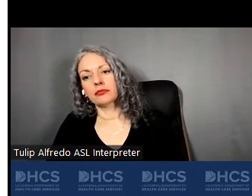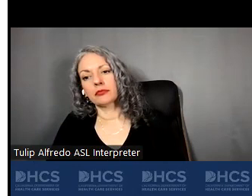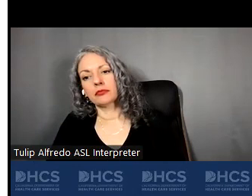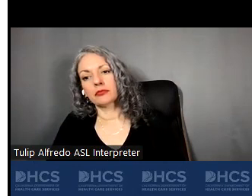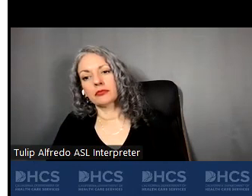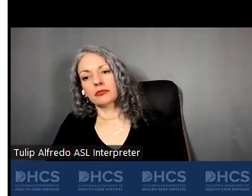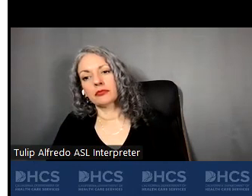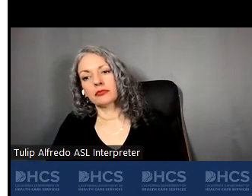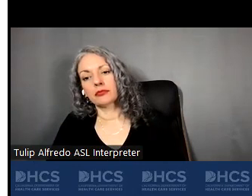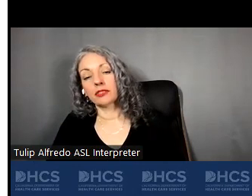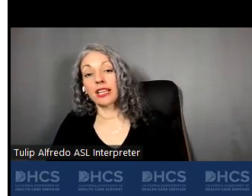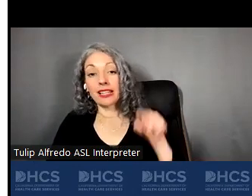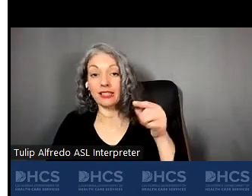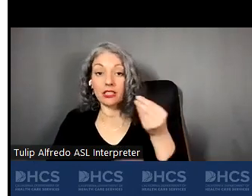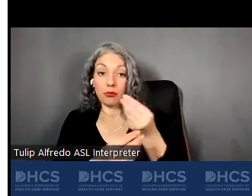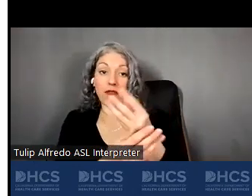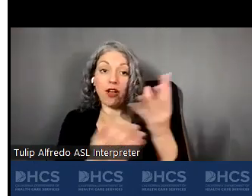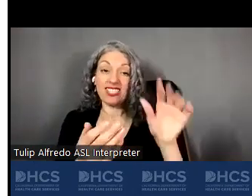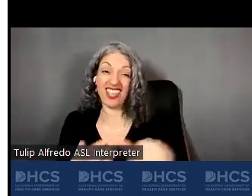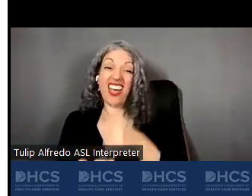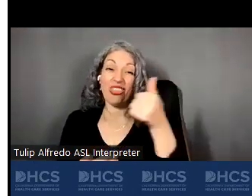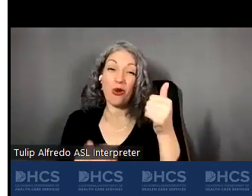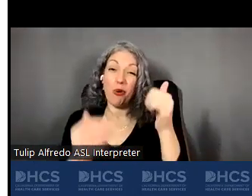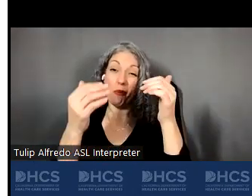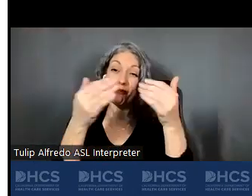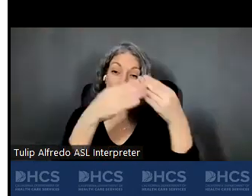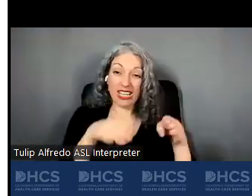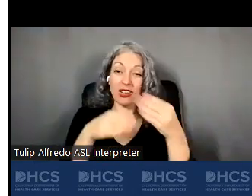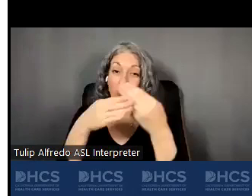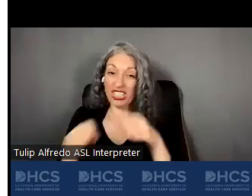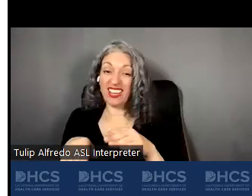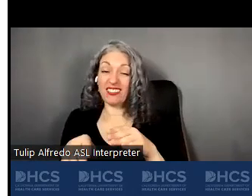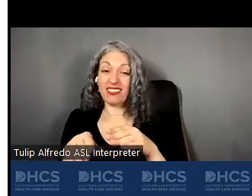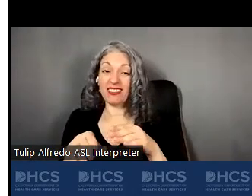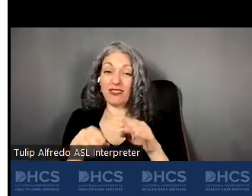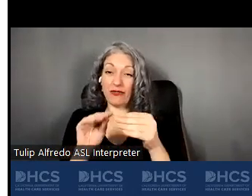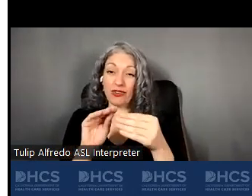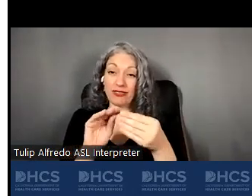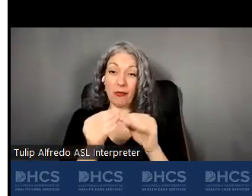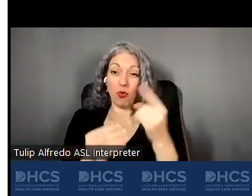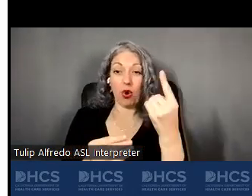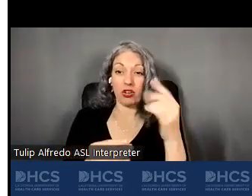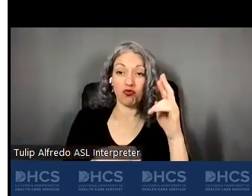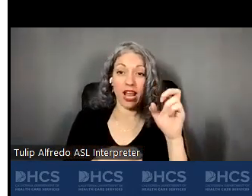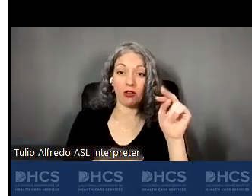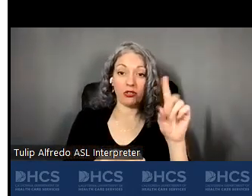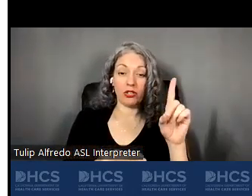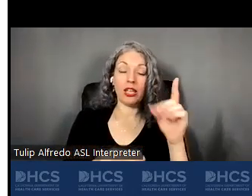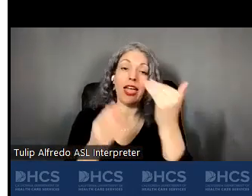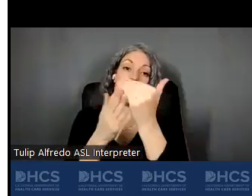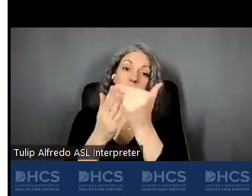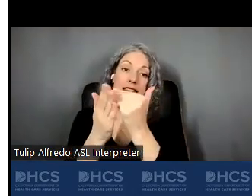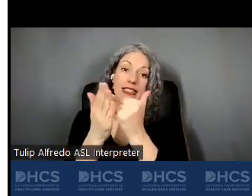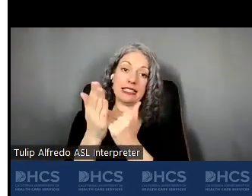Okay, so this also provides another breakdown of round one. And this kind of provides you a list of, if you're taking a look at